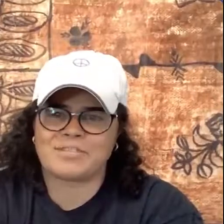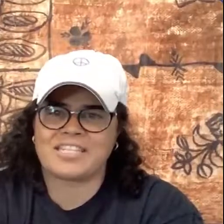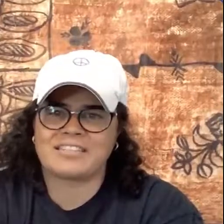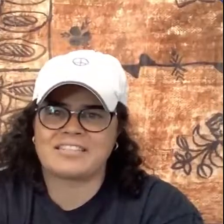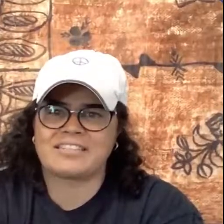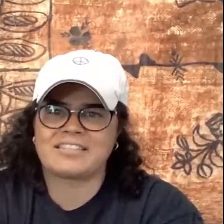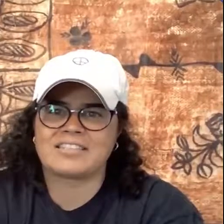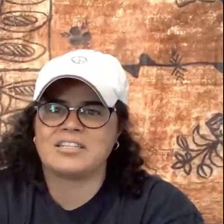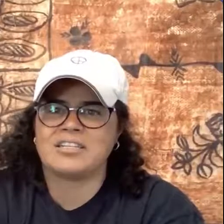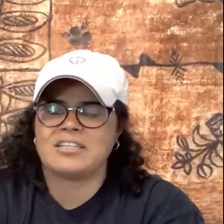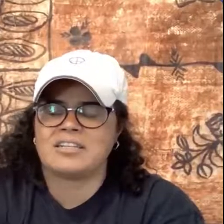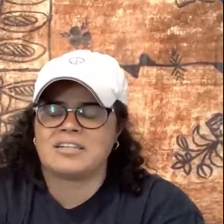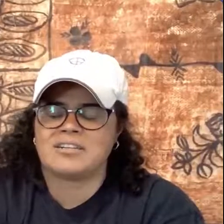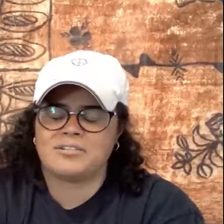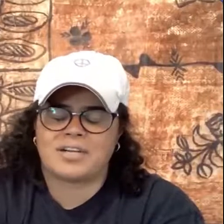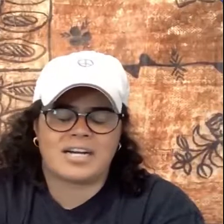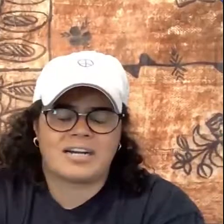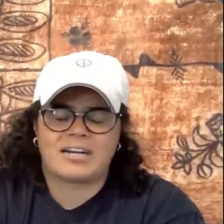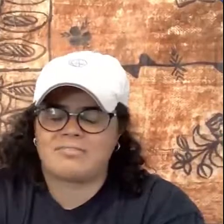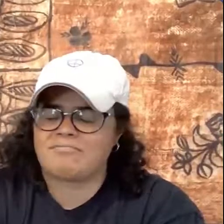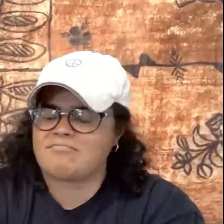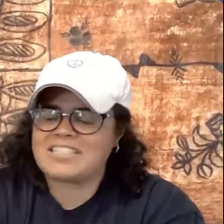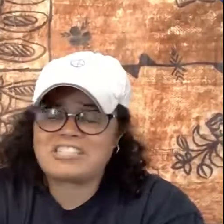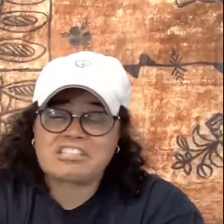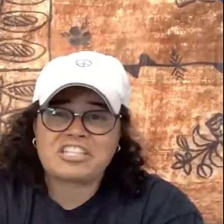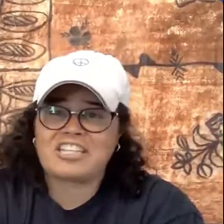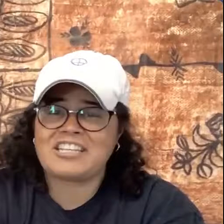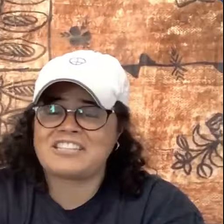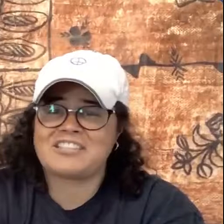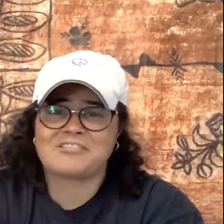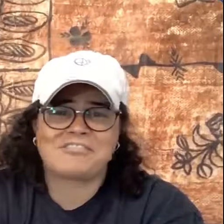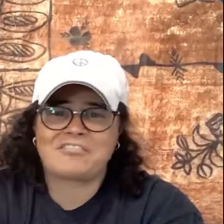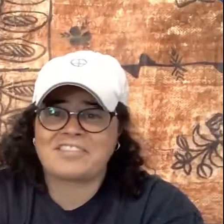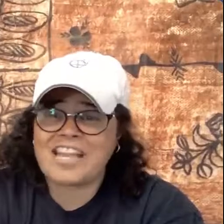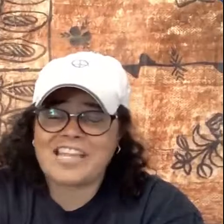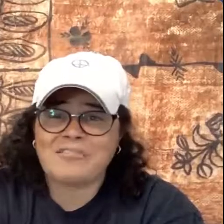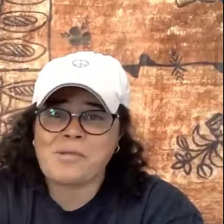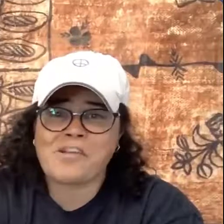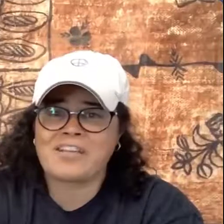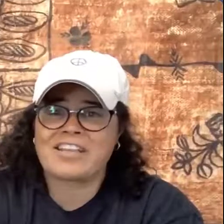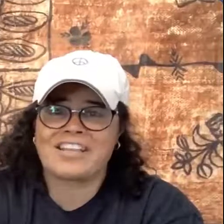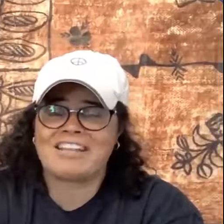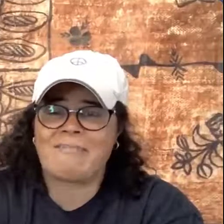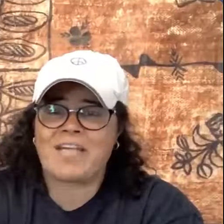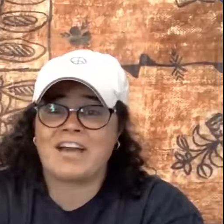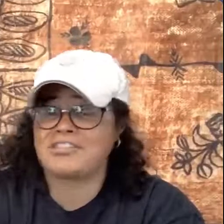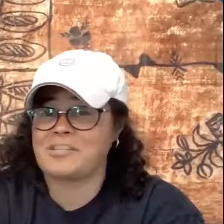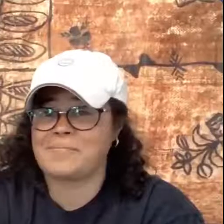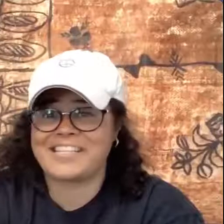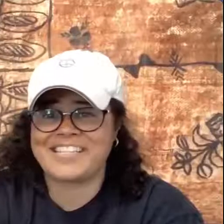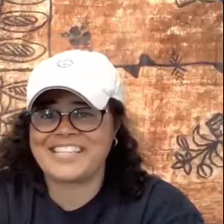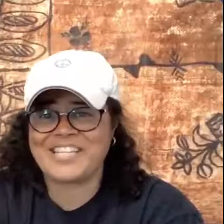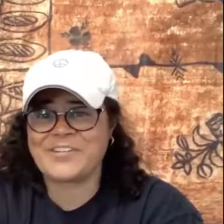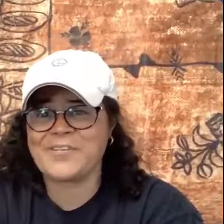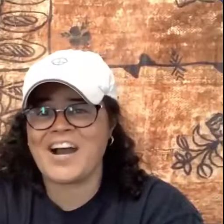other presenters who are Indigenous, Native American,